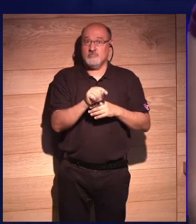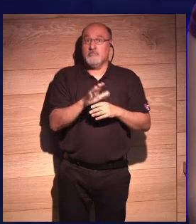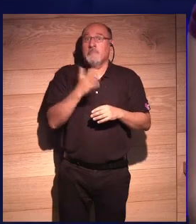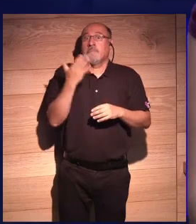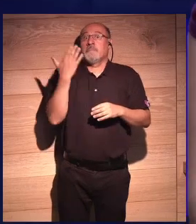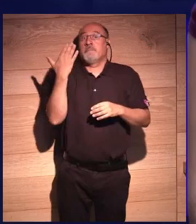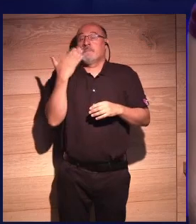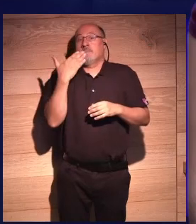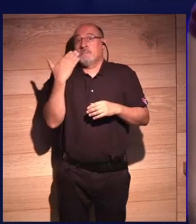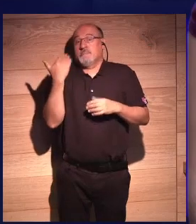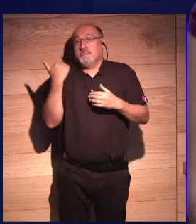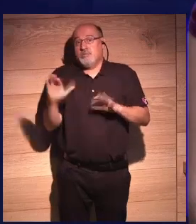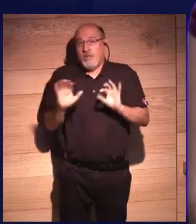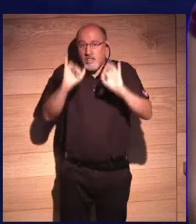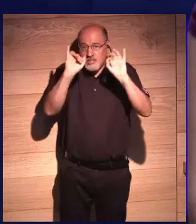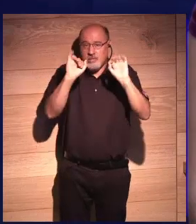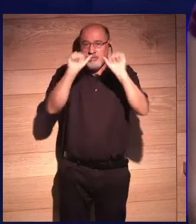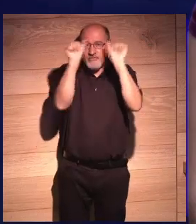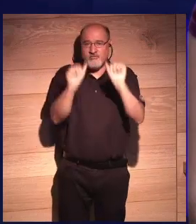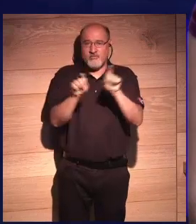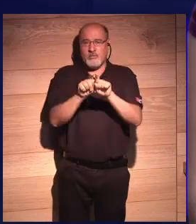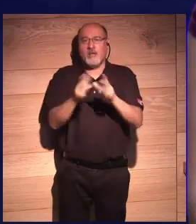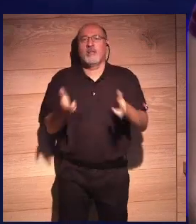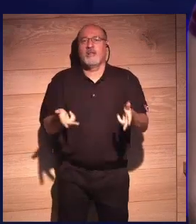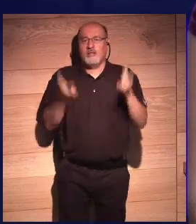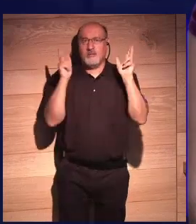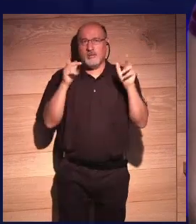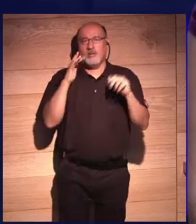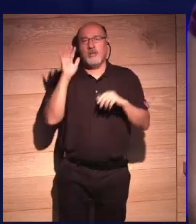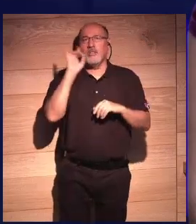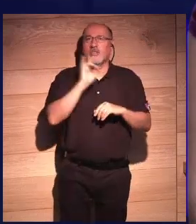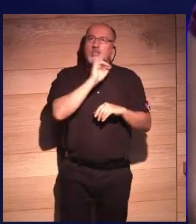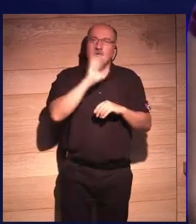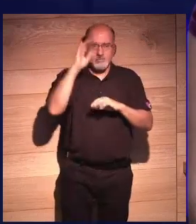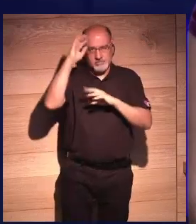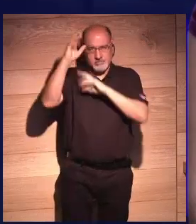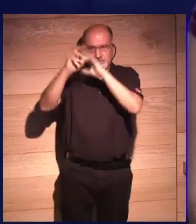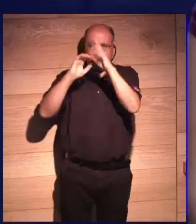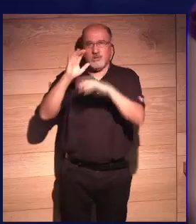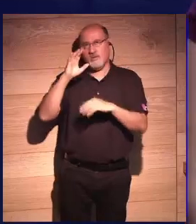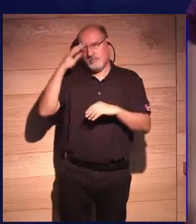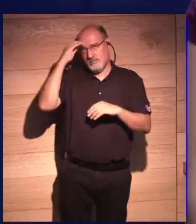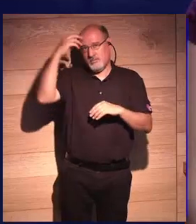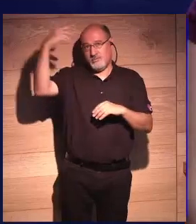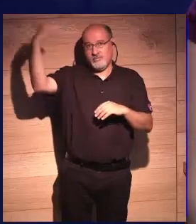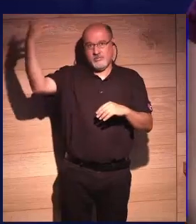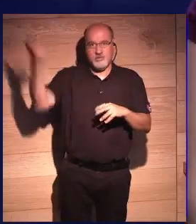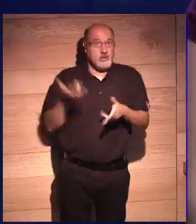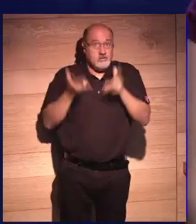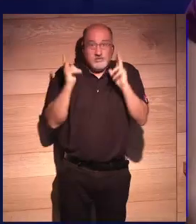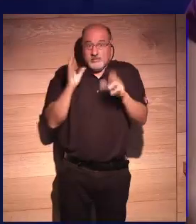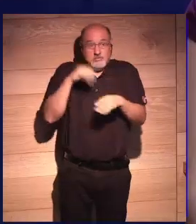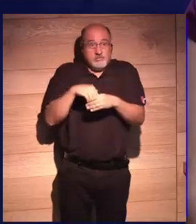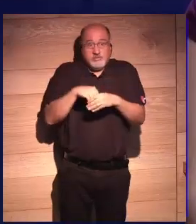that. Although it's true that there is a part that has to do with freedom. You can look at whatever you want to look in